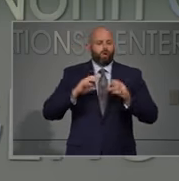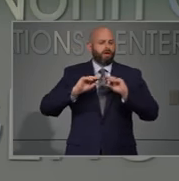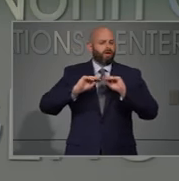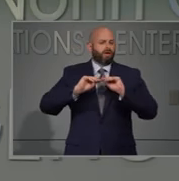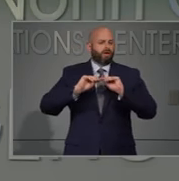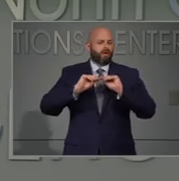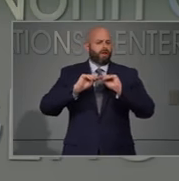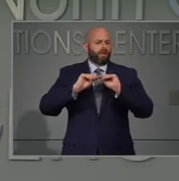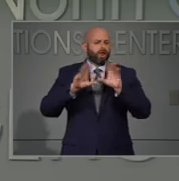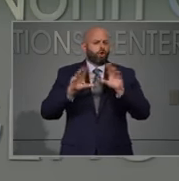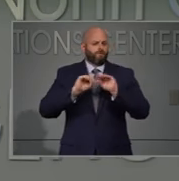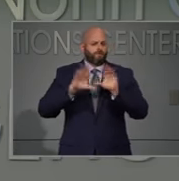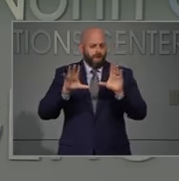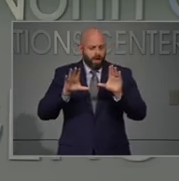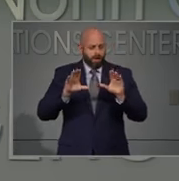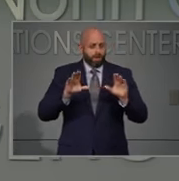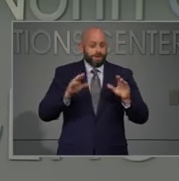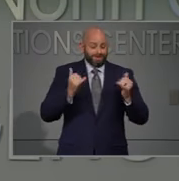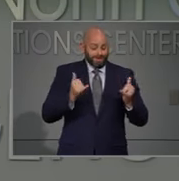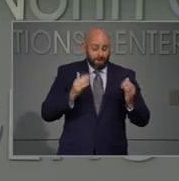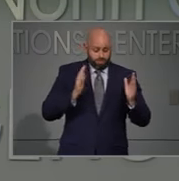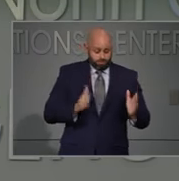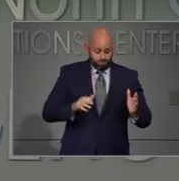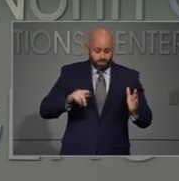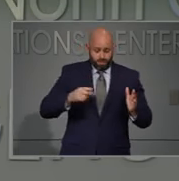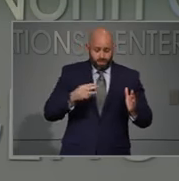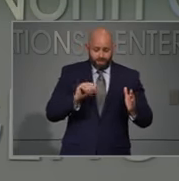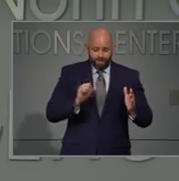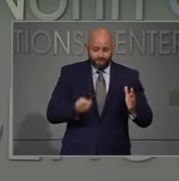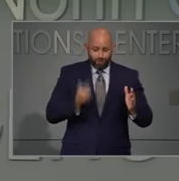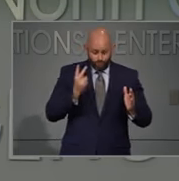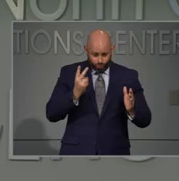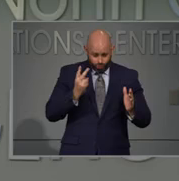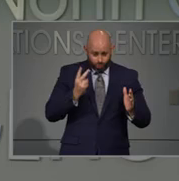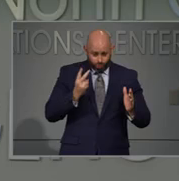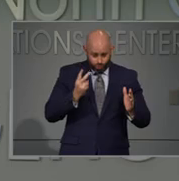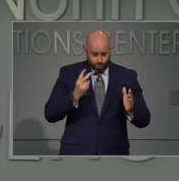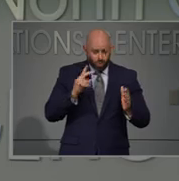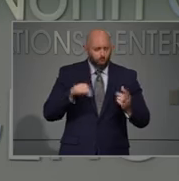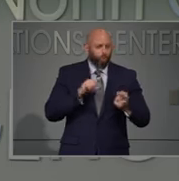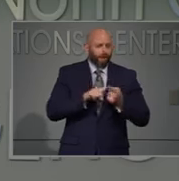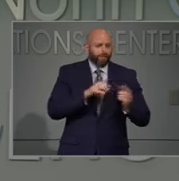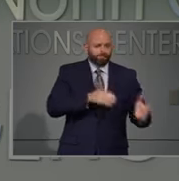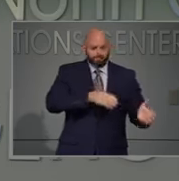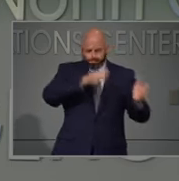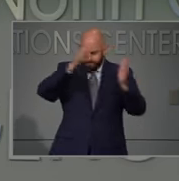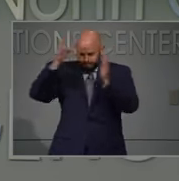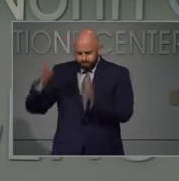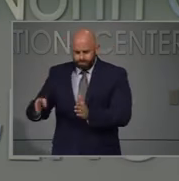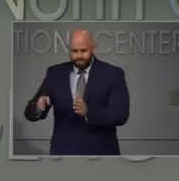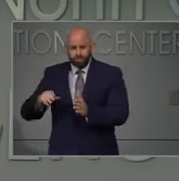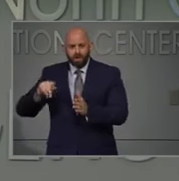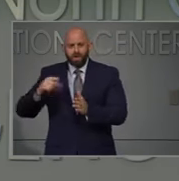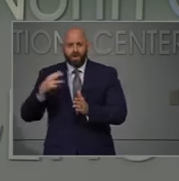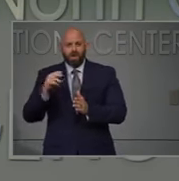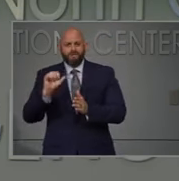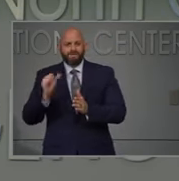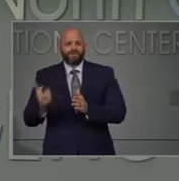to move into phase 3, are you waiting for all 4 of the metrics to have a green check mark before that can